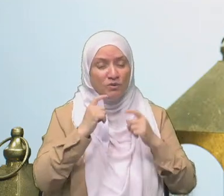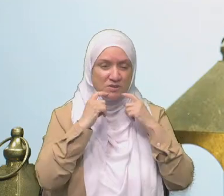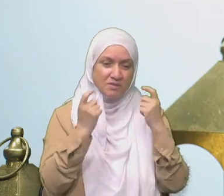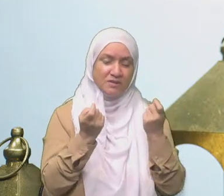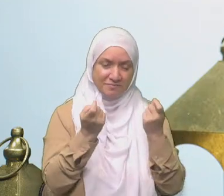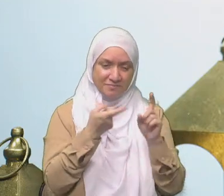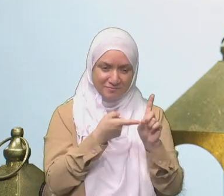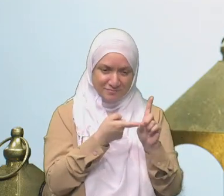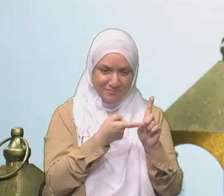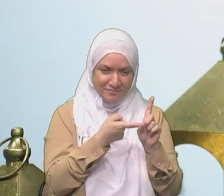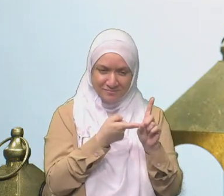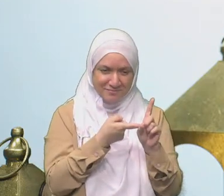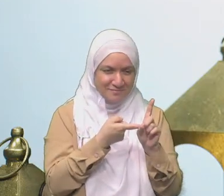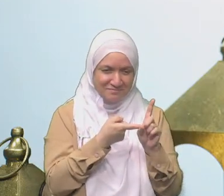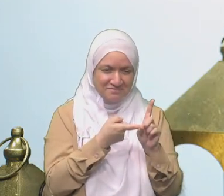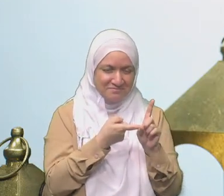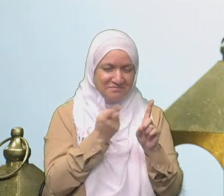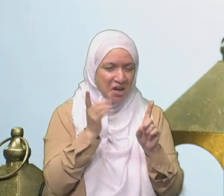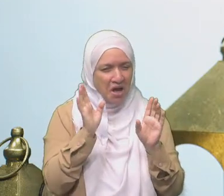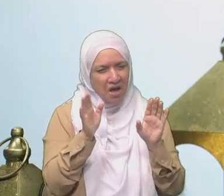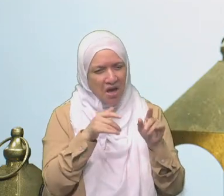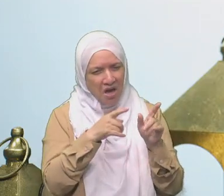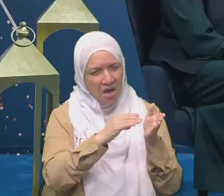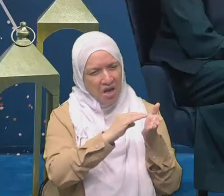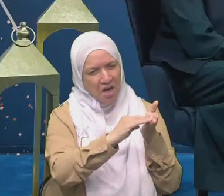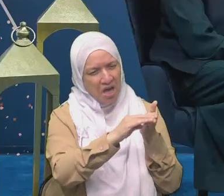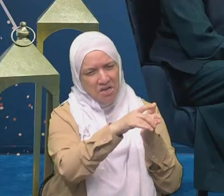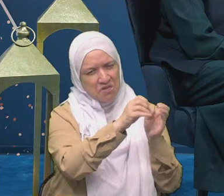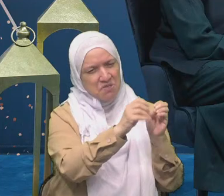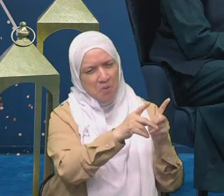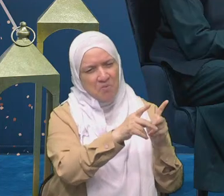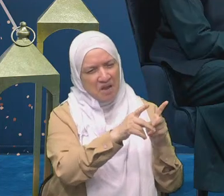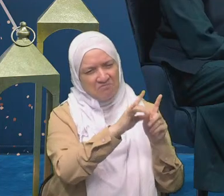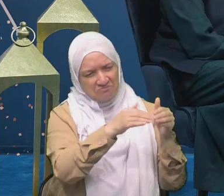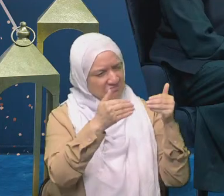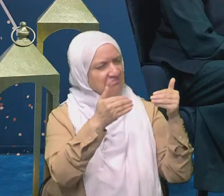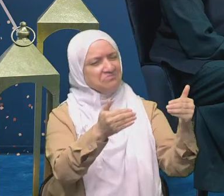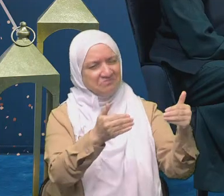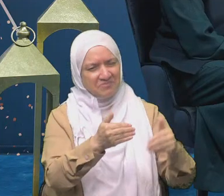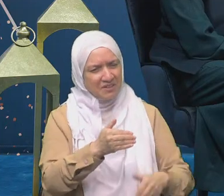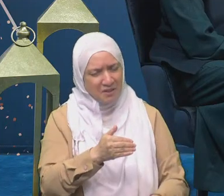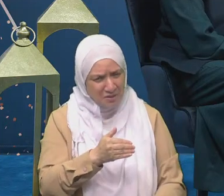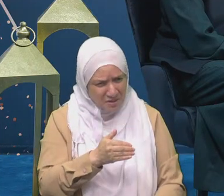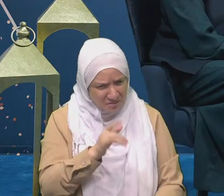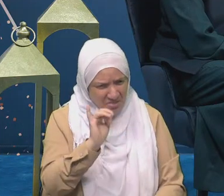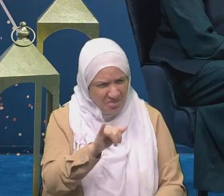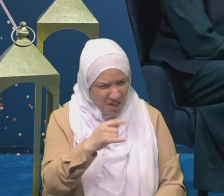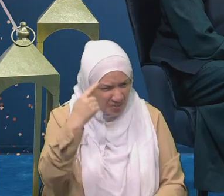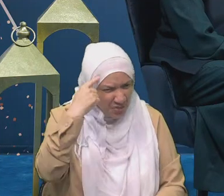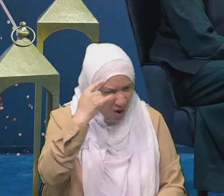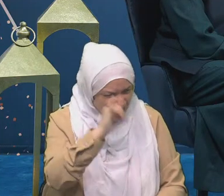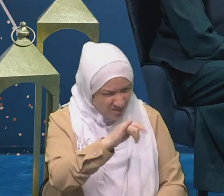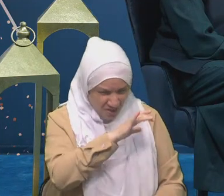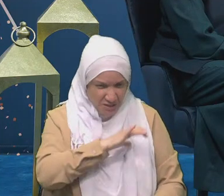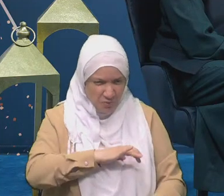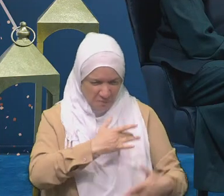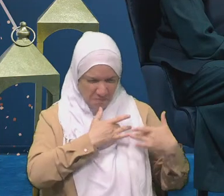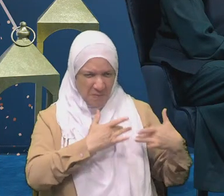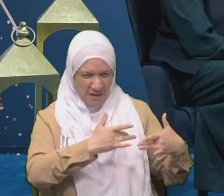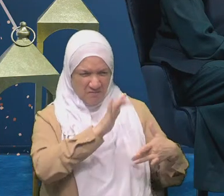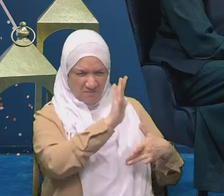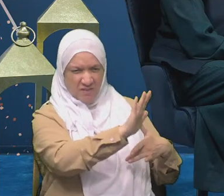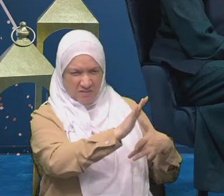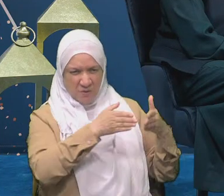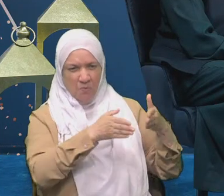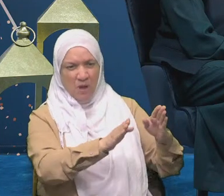in this paragraph. Naam. Before we move forward, actually, as we hear the rain, mashallah, coming down on this beautiful 23rd night of Ramadan,